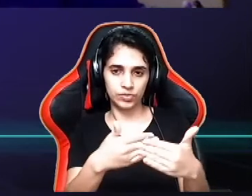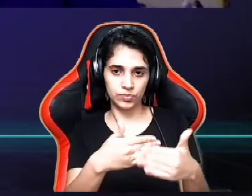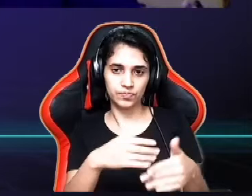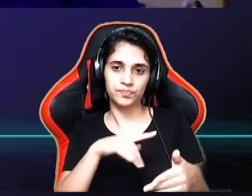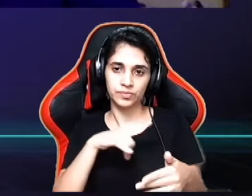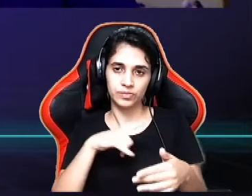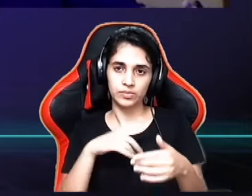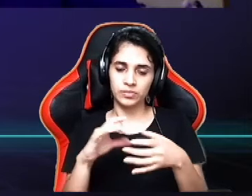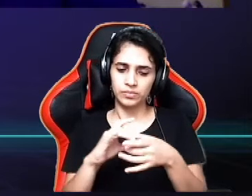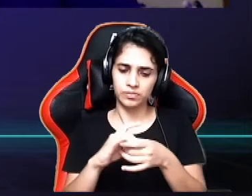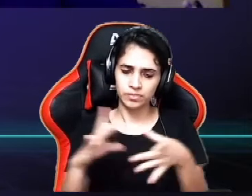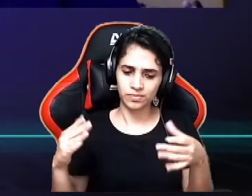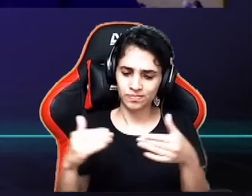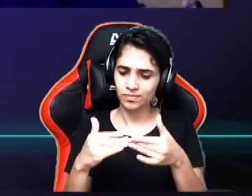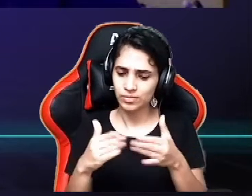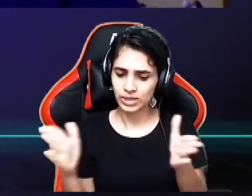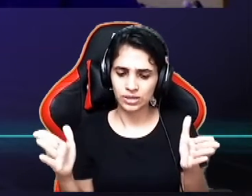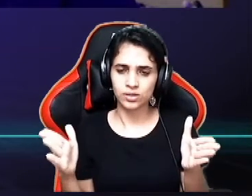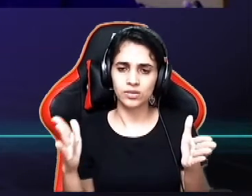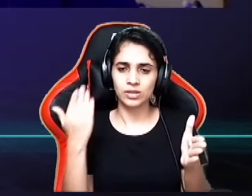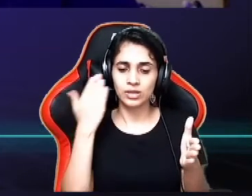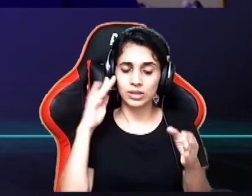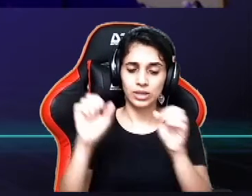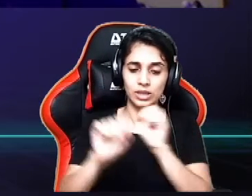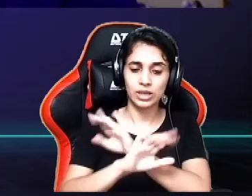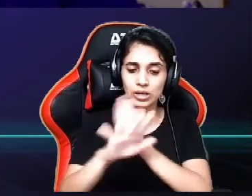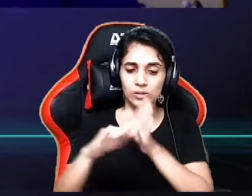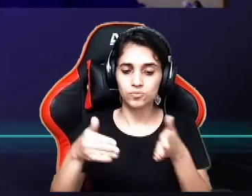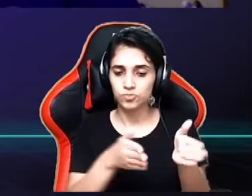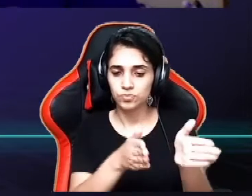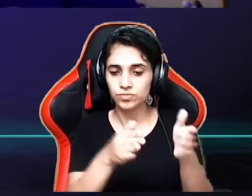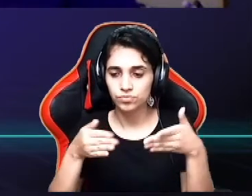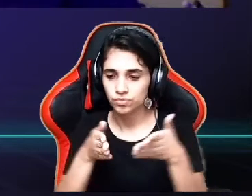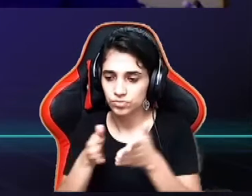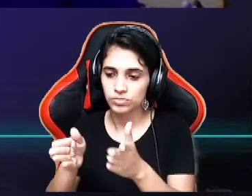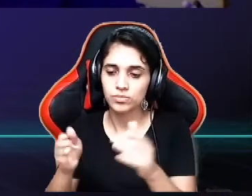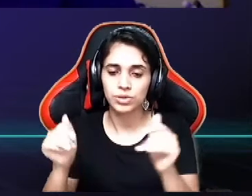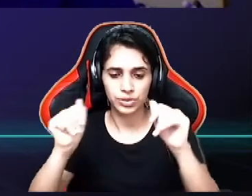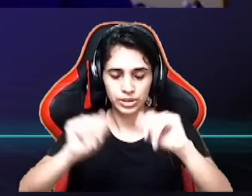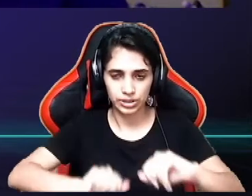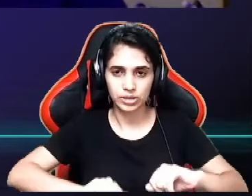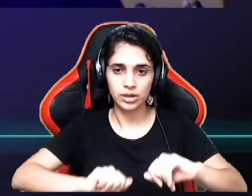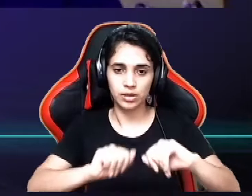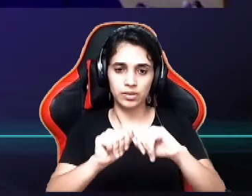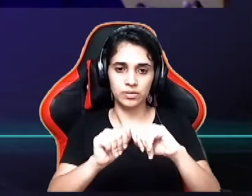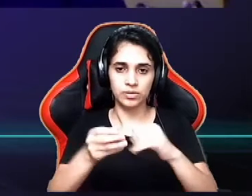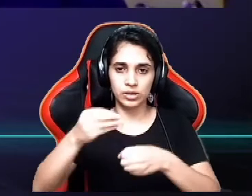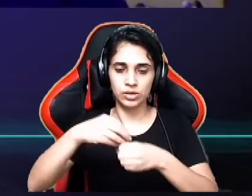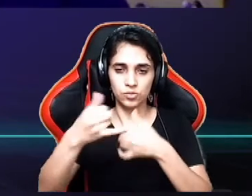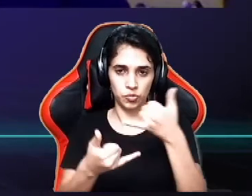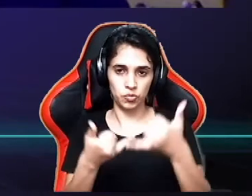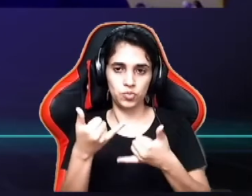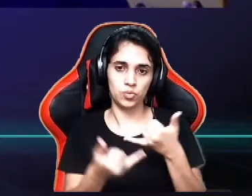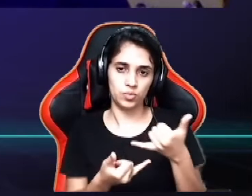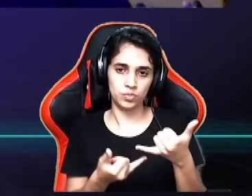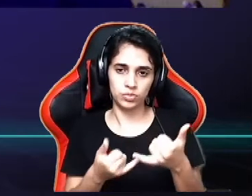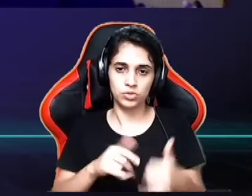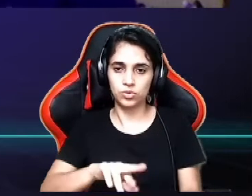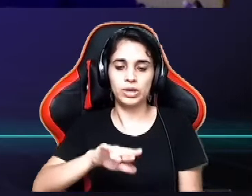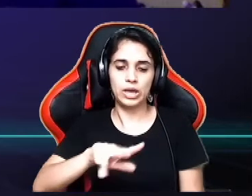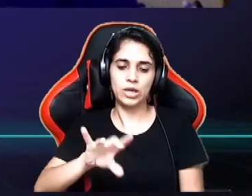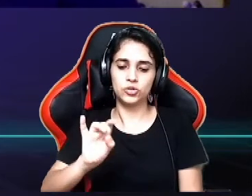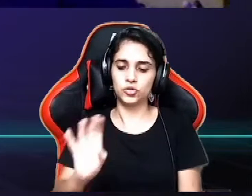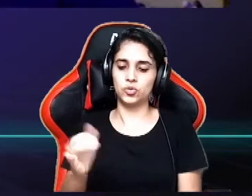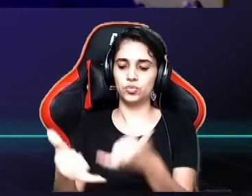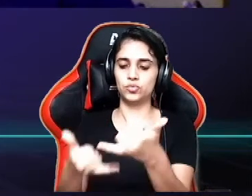How important it is on the developer side, being open to understand the possible paths that are part of the ecosystem.